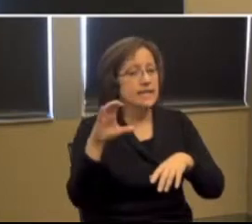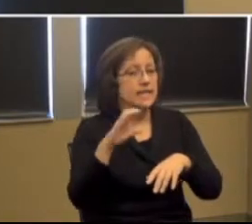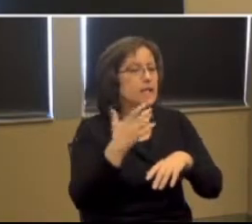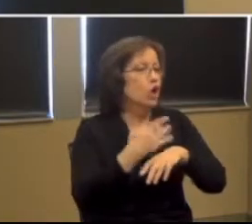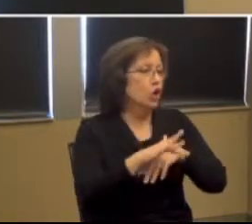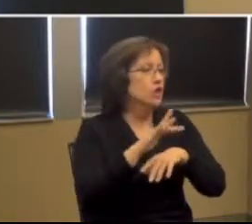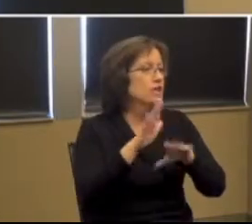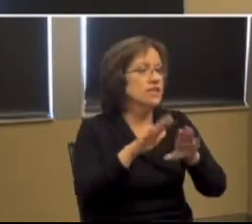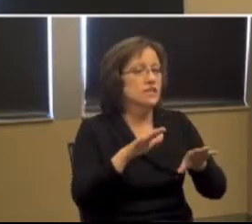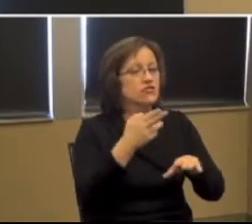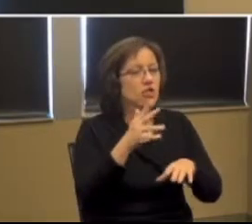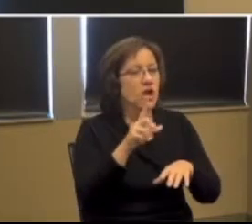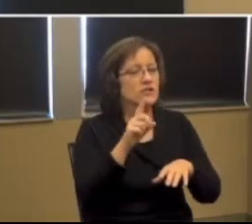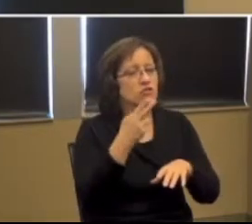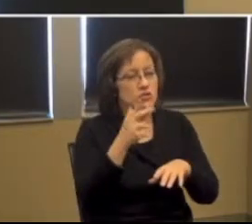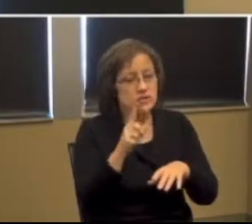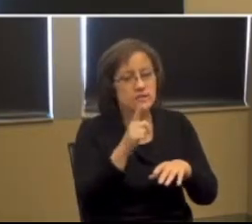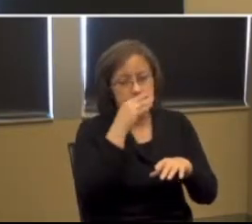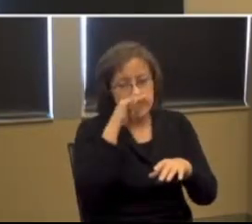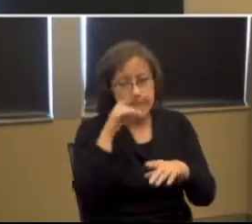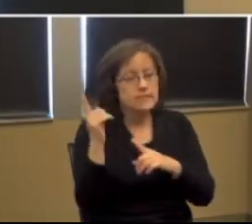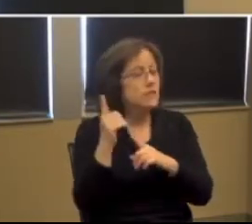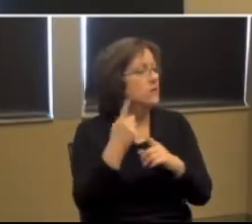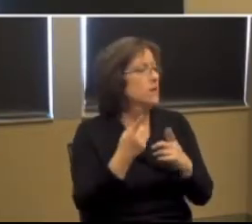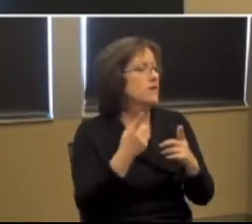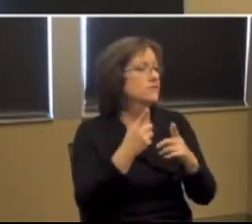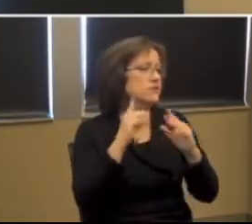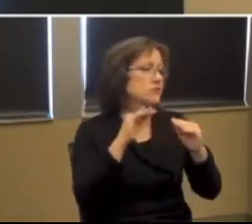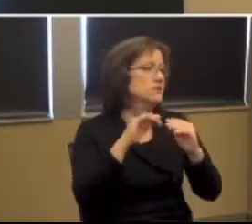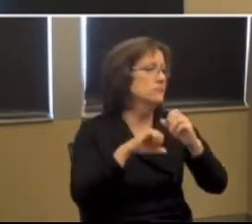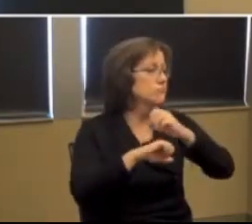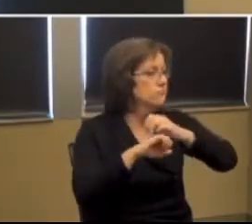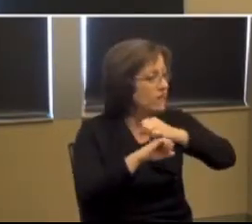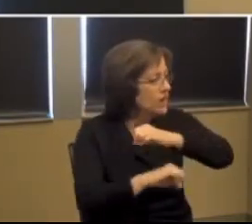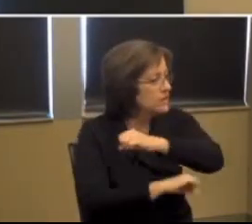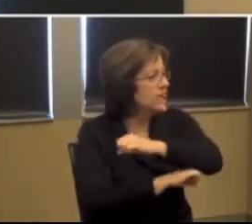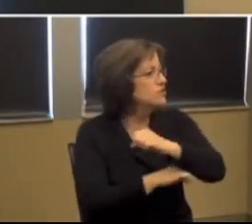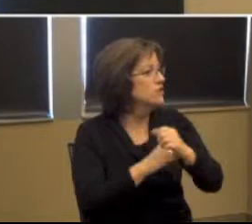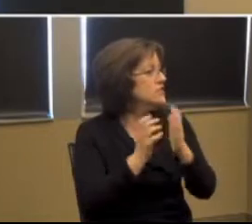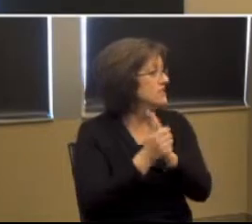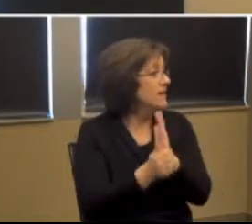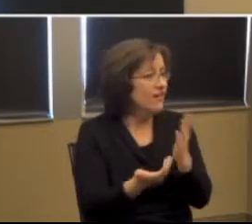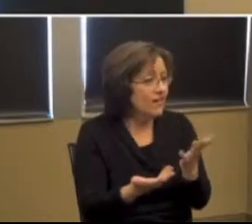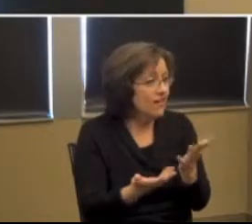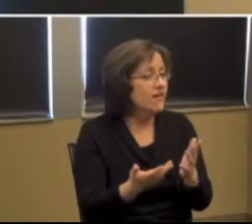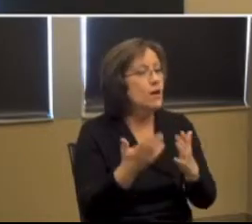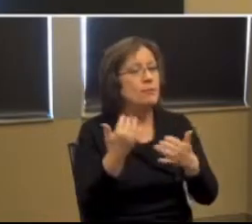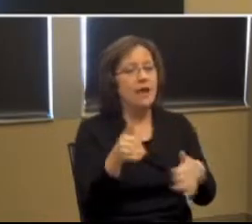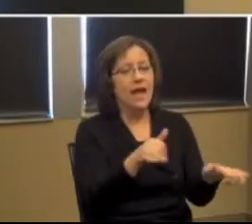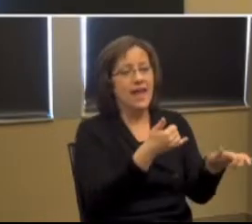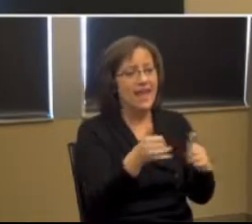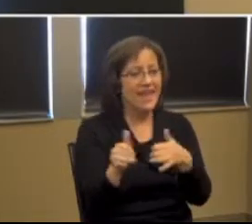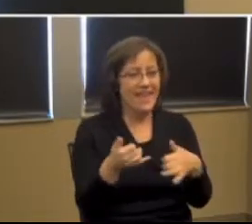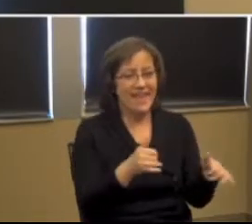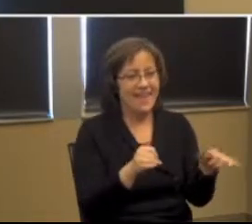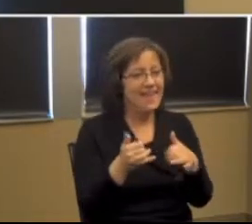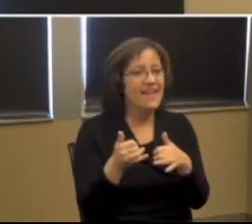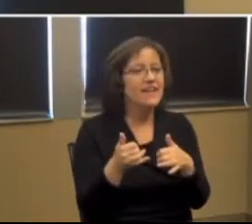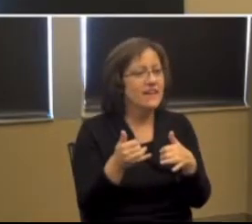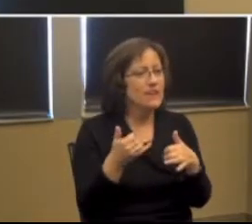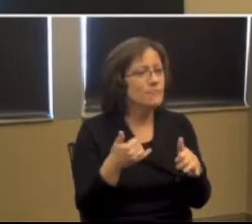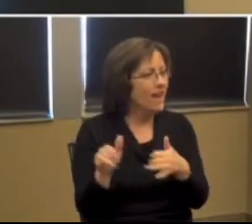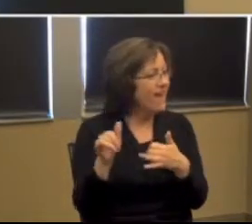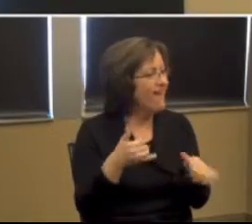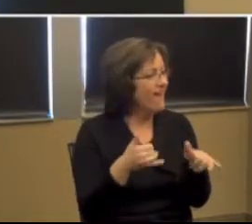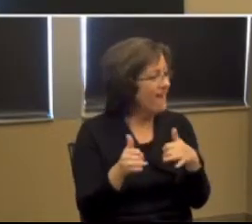big skills that we have to teach and focus on, foundation skills for anything, are play skills. And play is a very